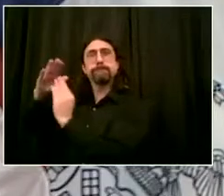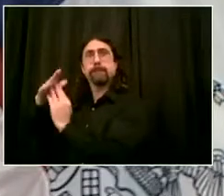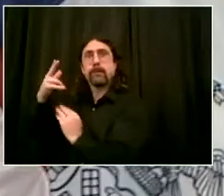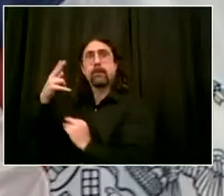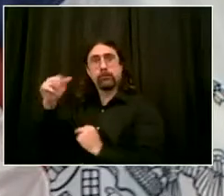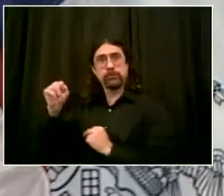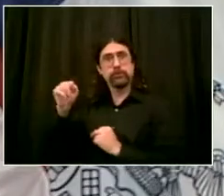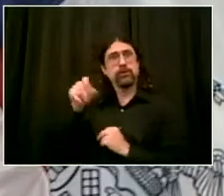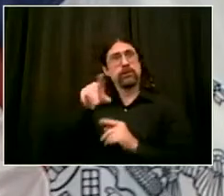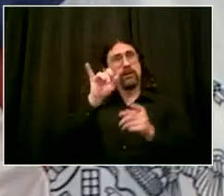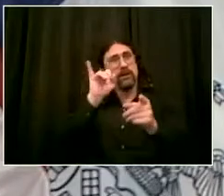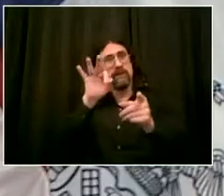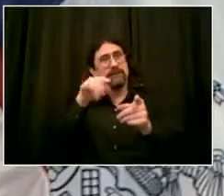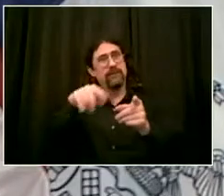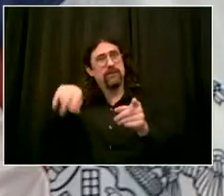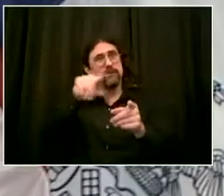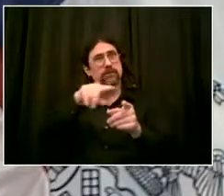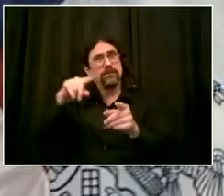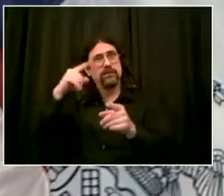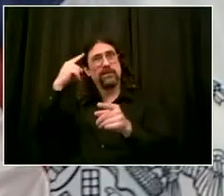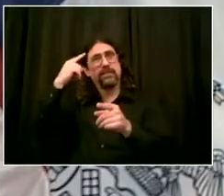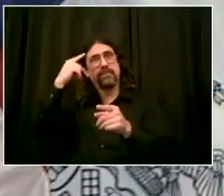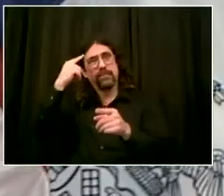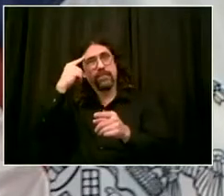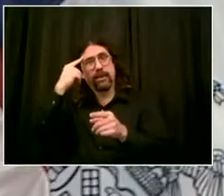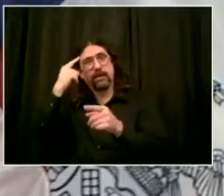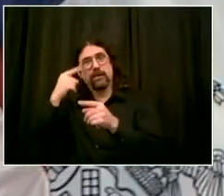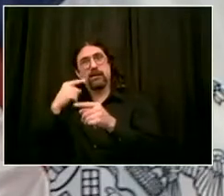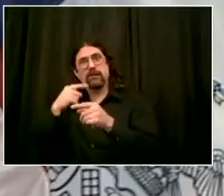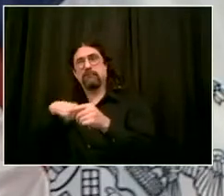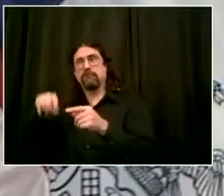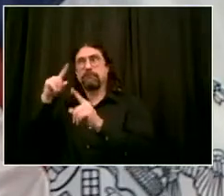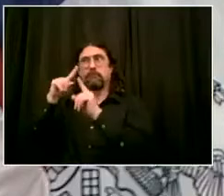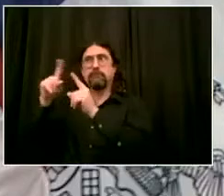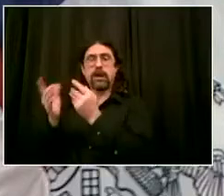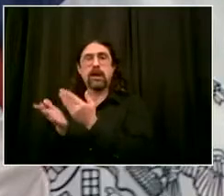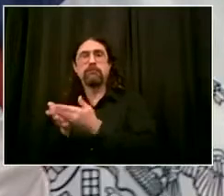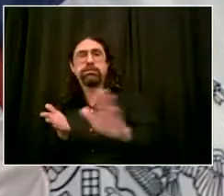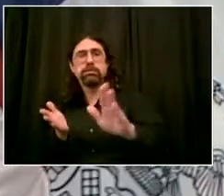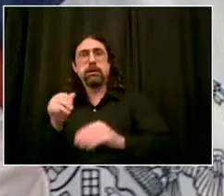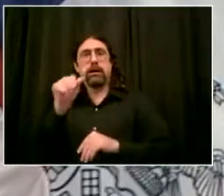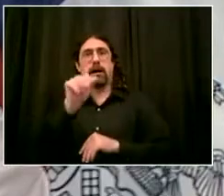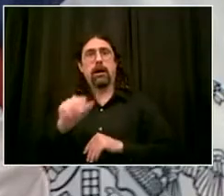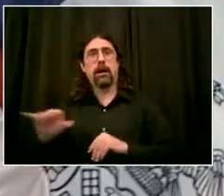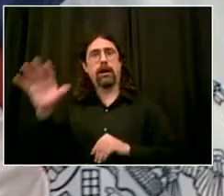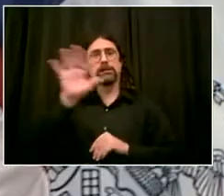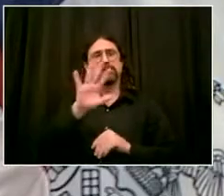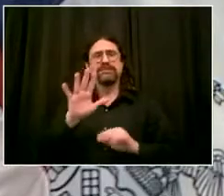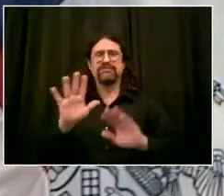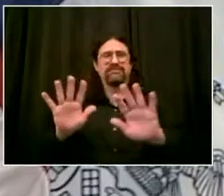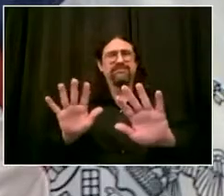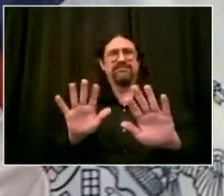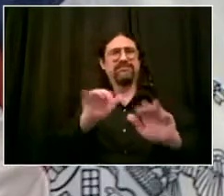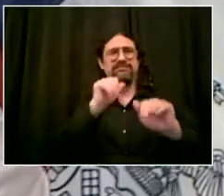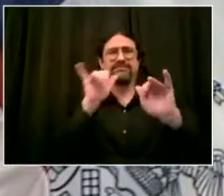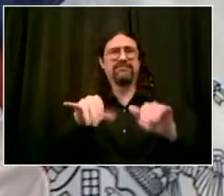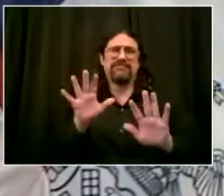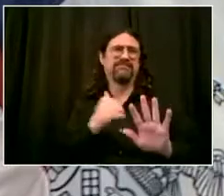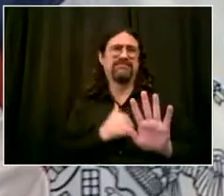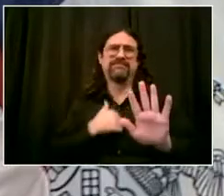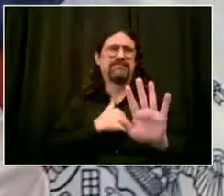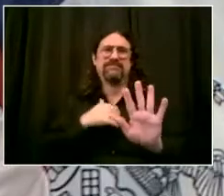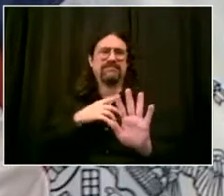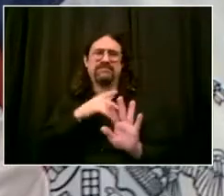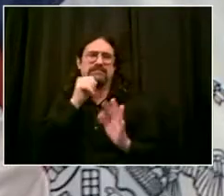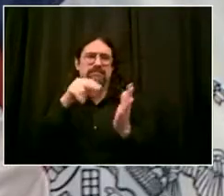another group and we simply didn't handle that right and that's my fault I'll take responsibility for that but the issue is